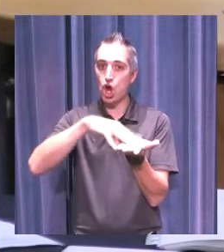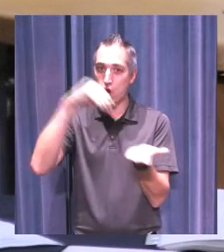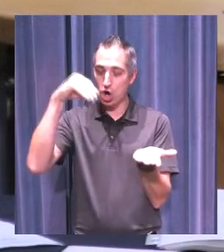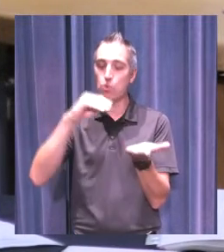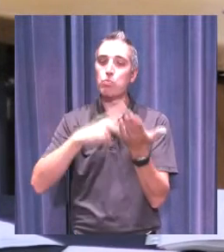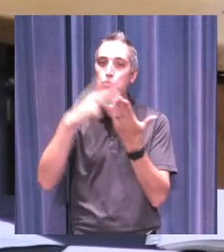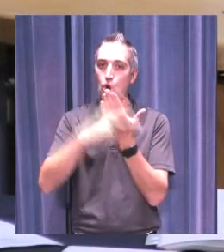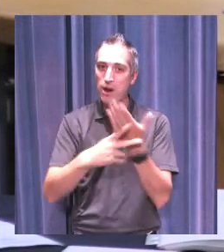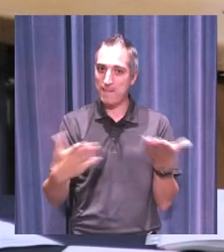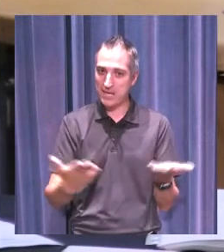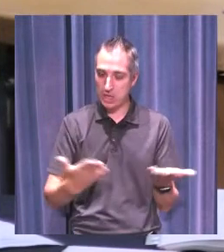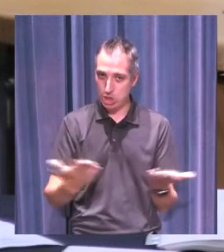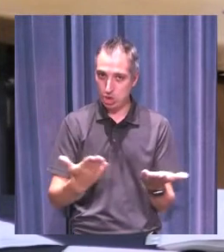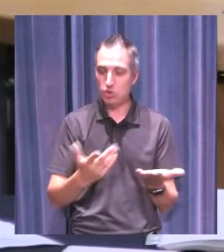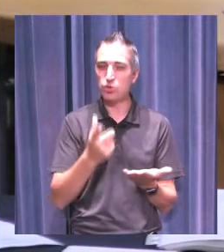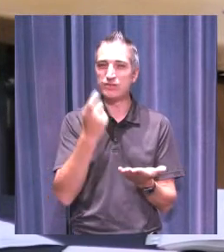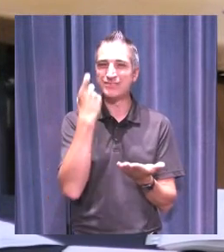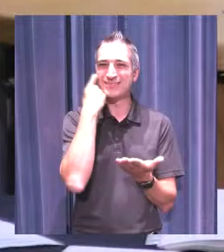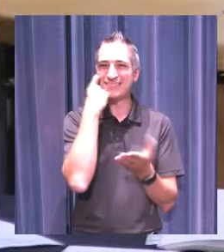and passed away